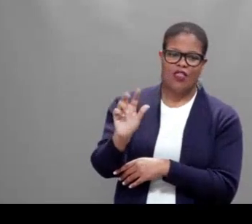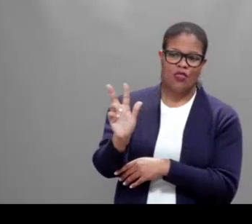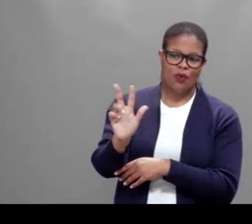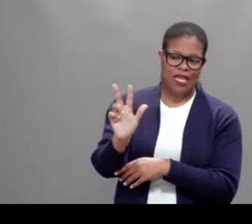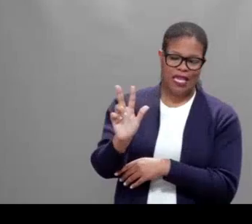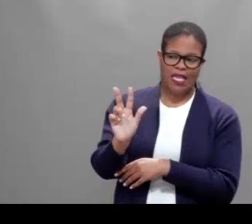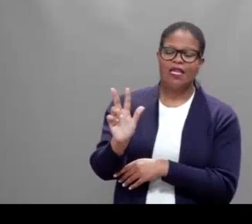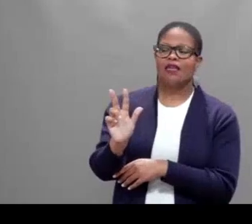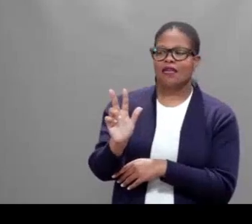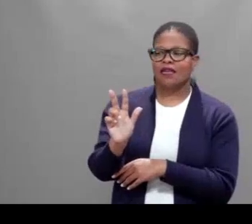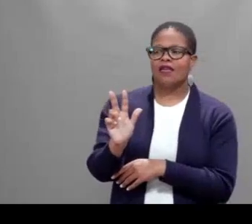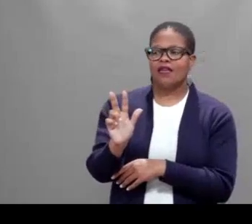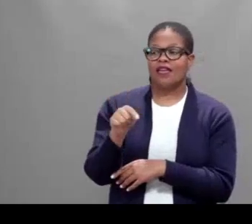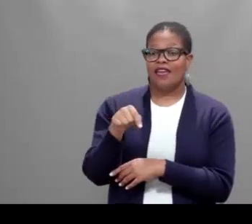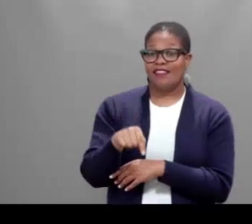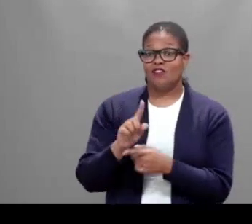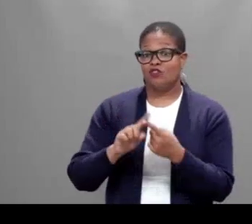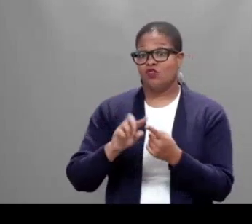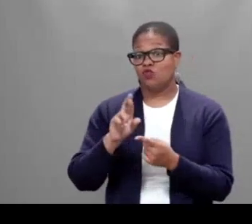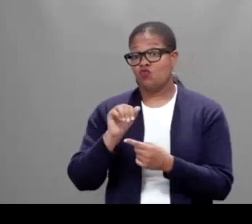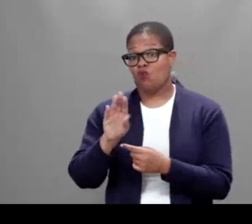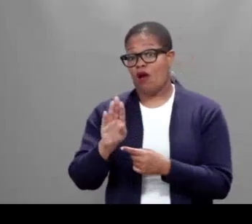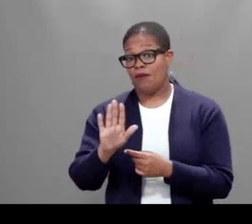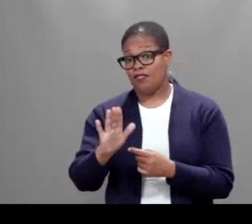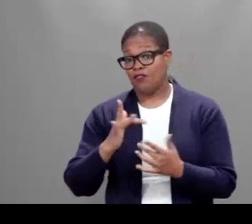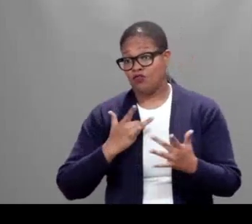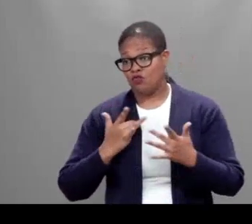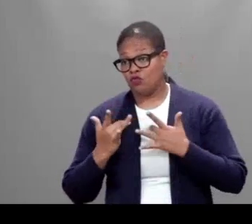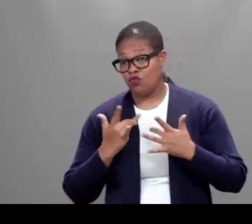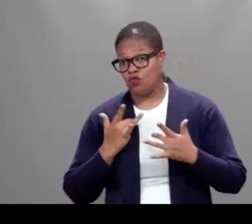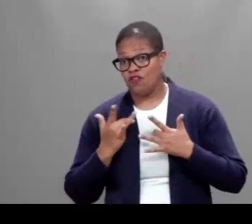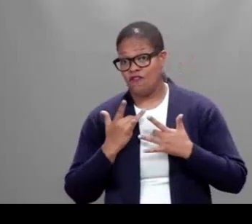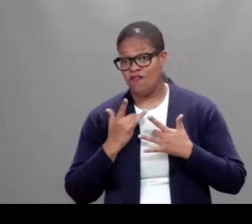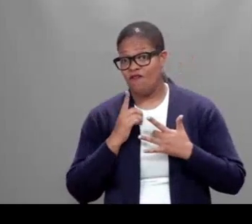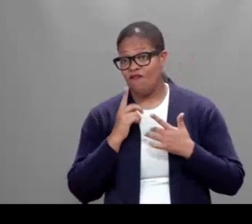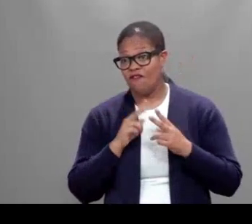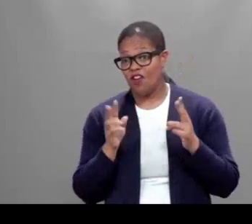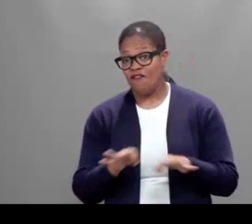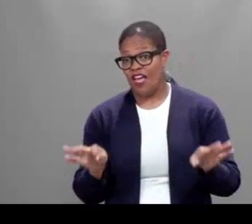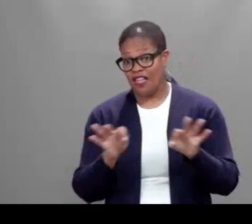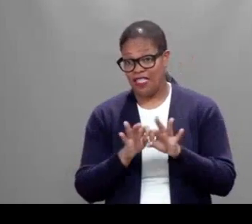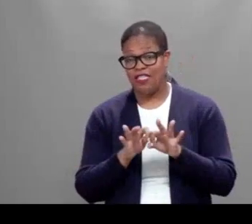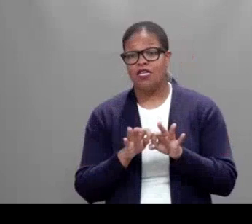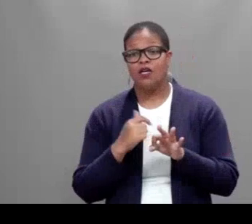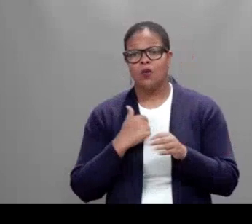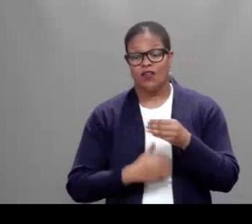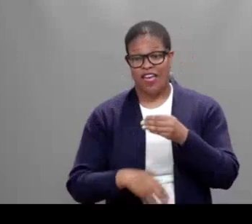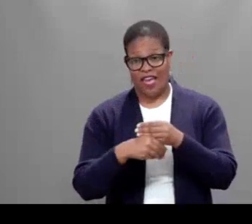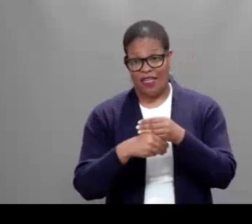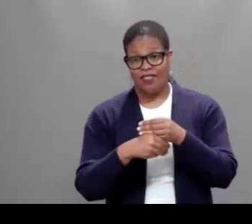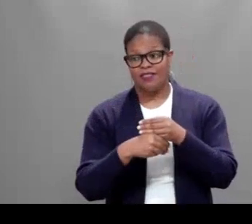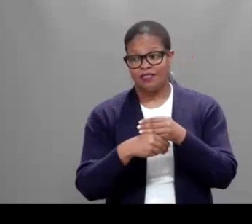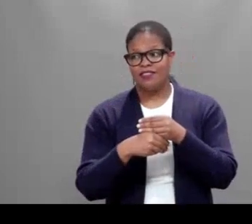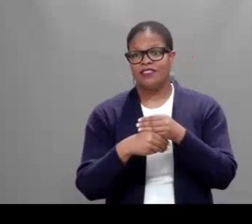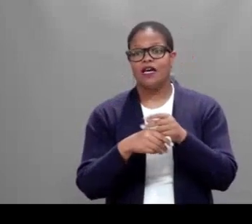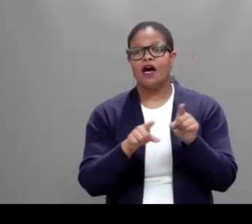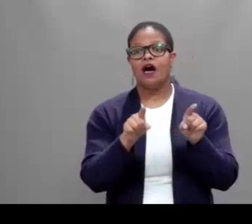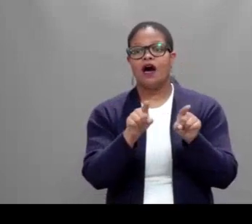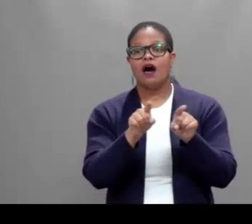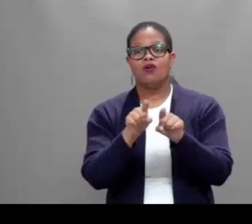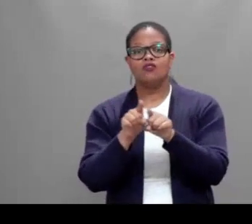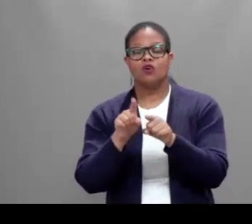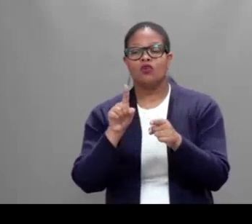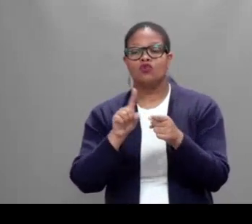143-318.11A3. And this is to Rob's concern, very valid. We've added this. Also